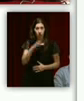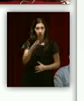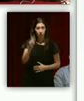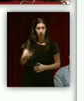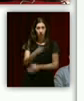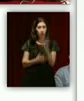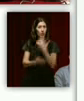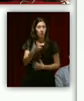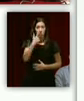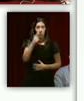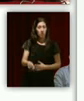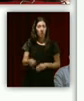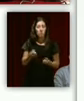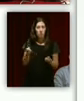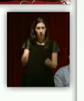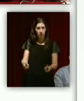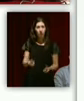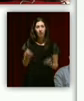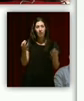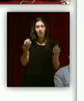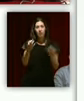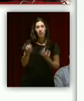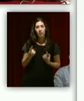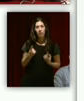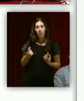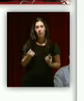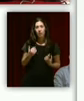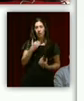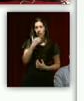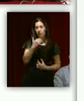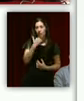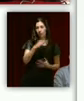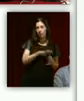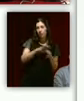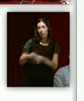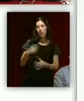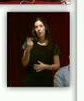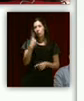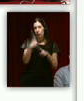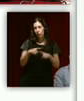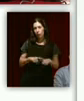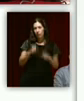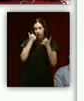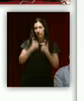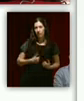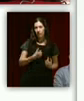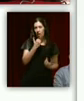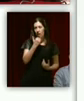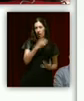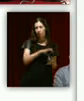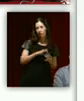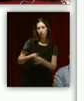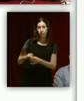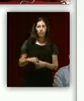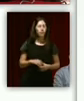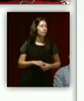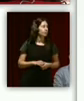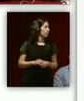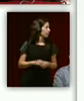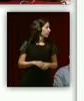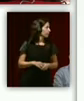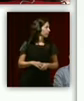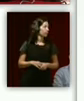And that makes things very difficult. There should be a translation between those two